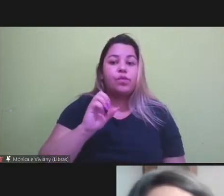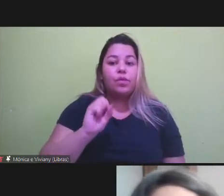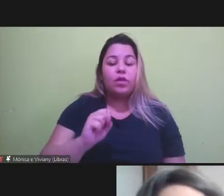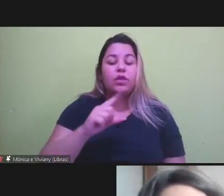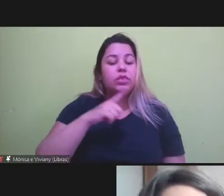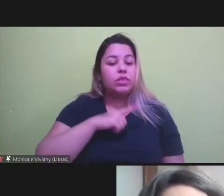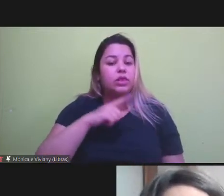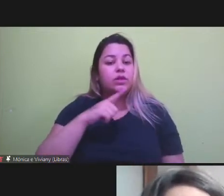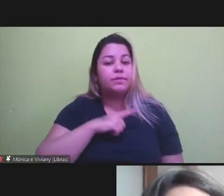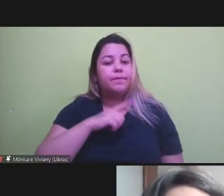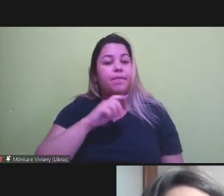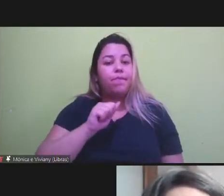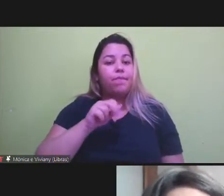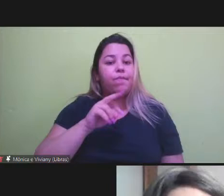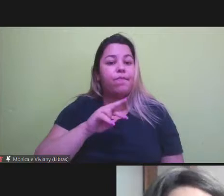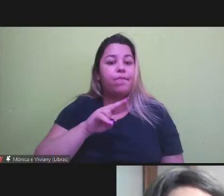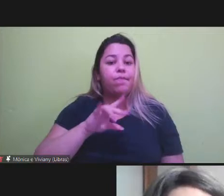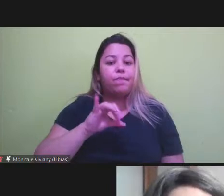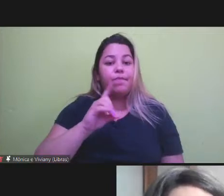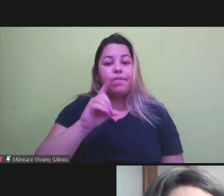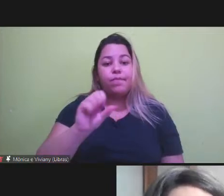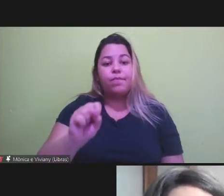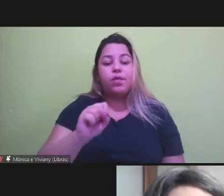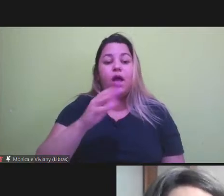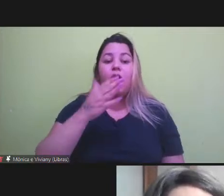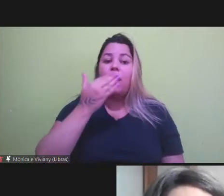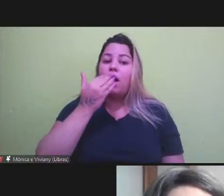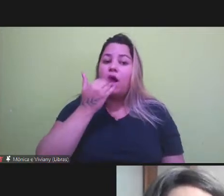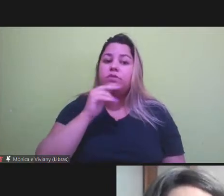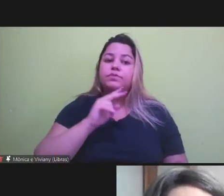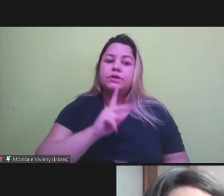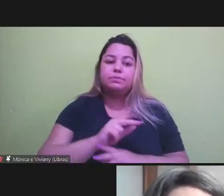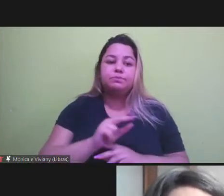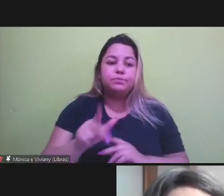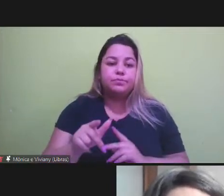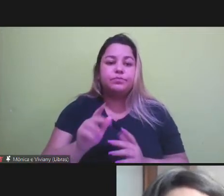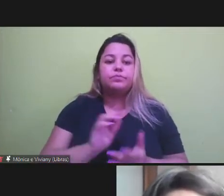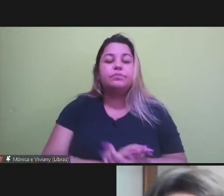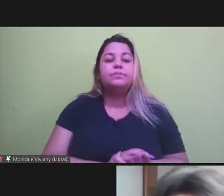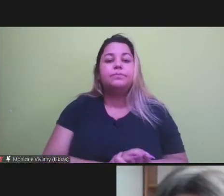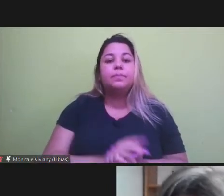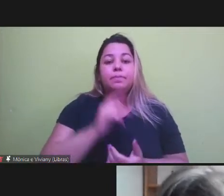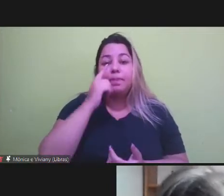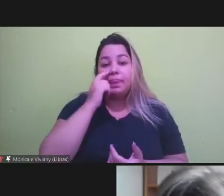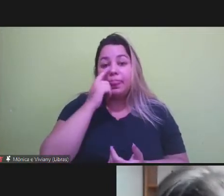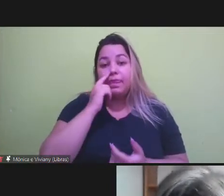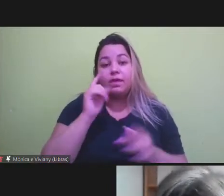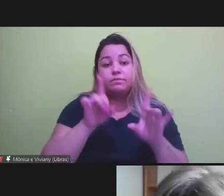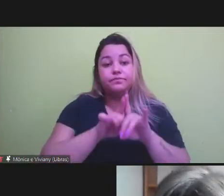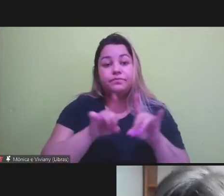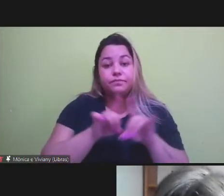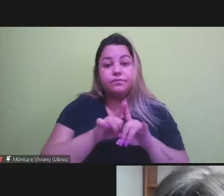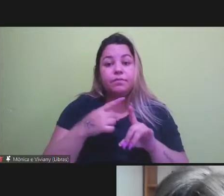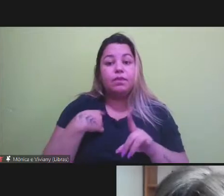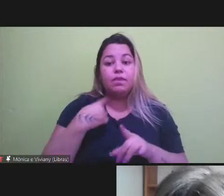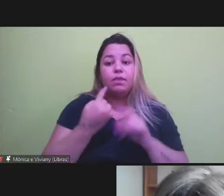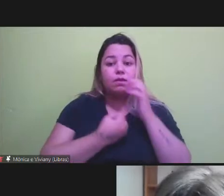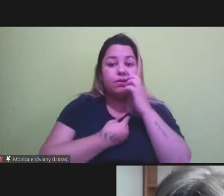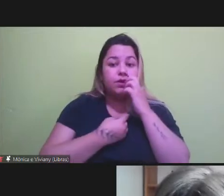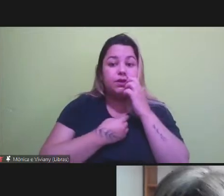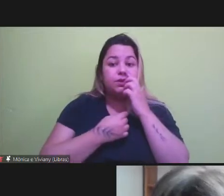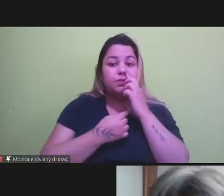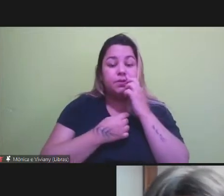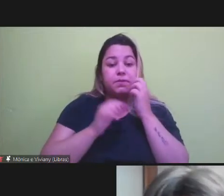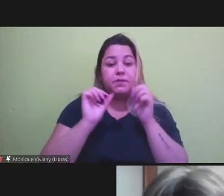exit is from the physical activities and the type of nutrition. And also, that's why